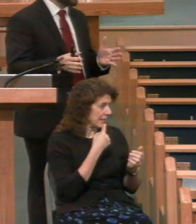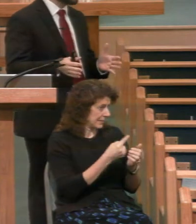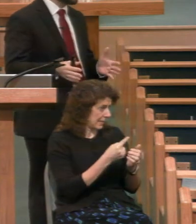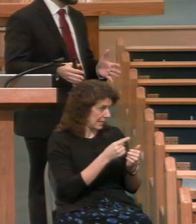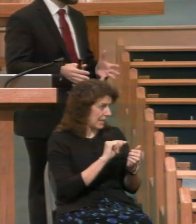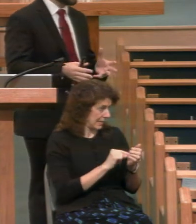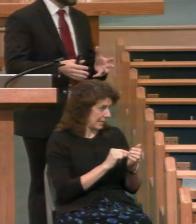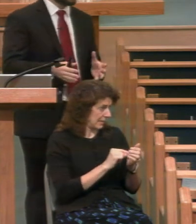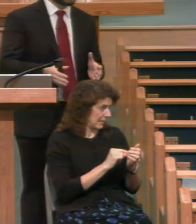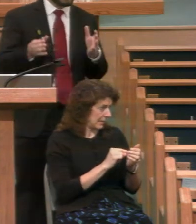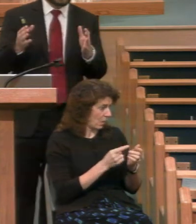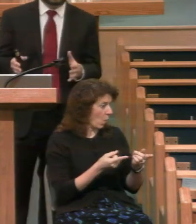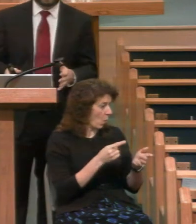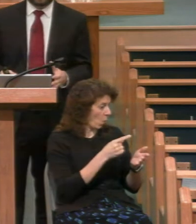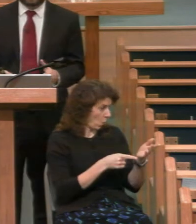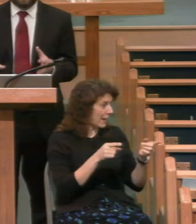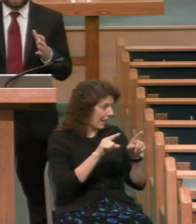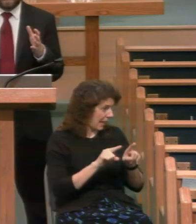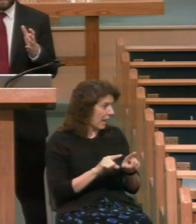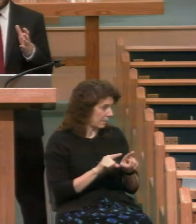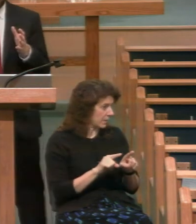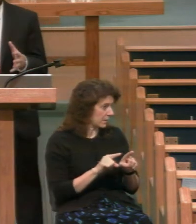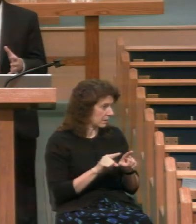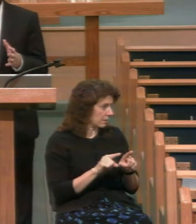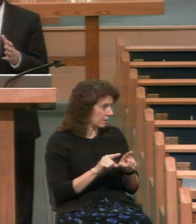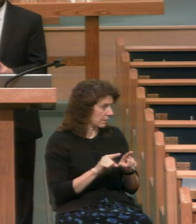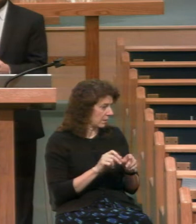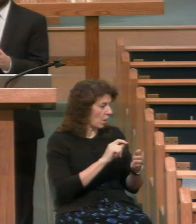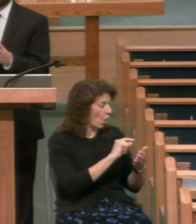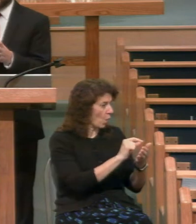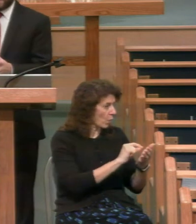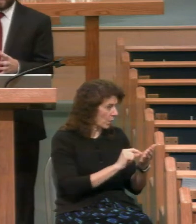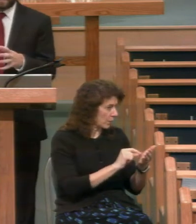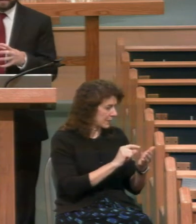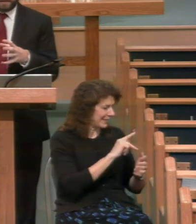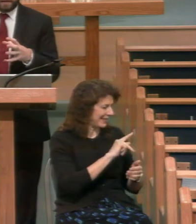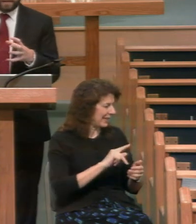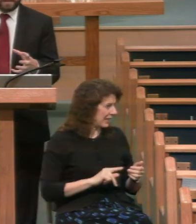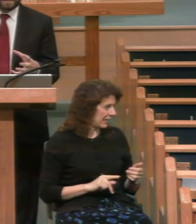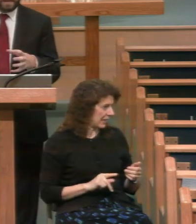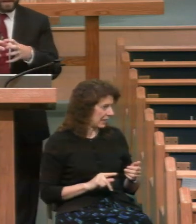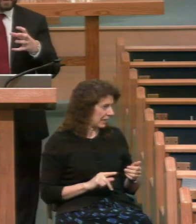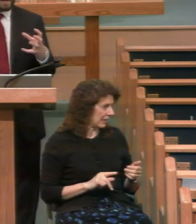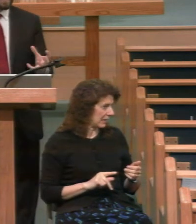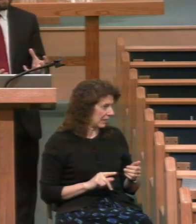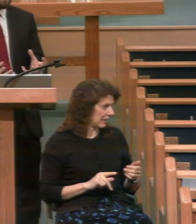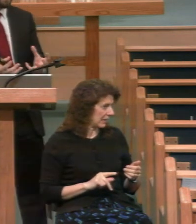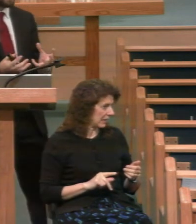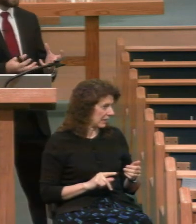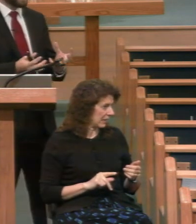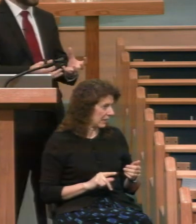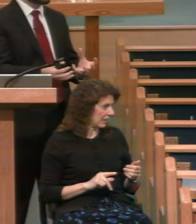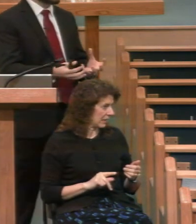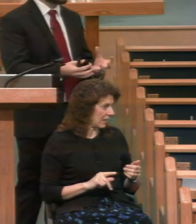telling of this event, we see in his obelisk, that he wrote that he had King Hezekiah trapped like a bird